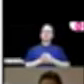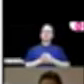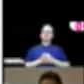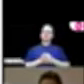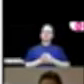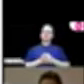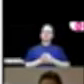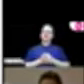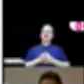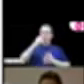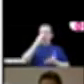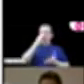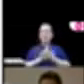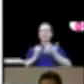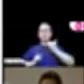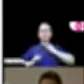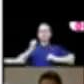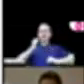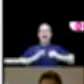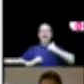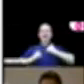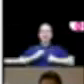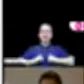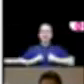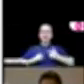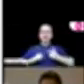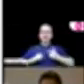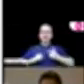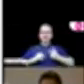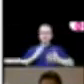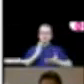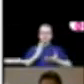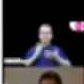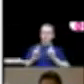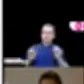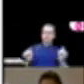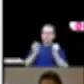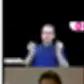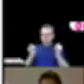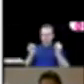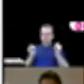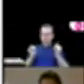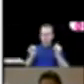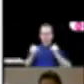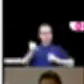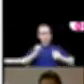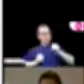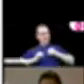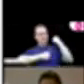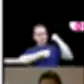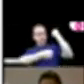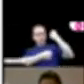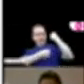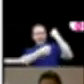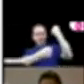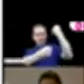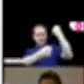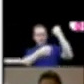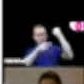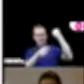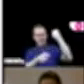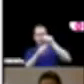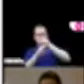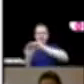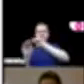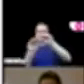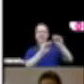says Pride is a protest. When I see a gathering or people, we need to educate them. So I just